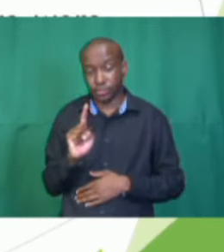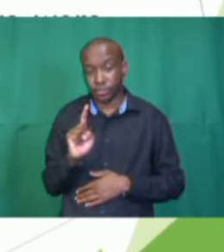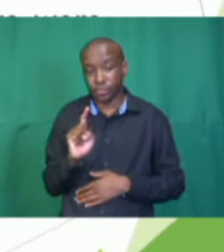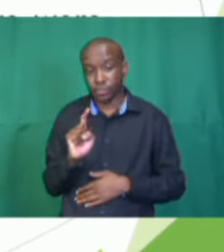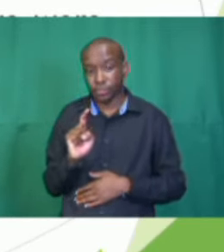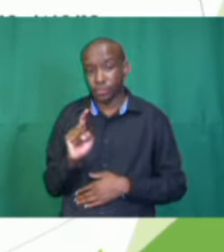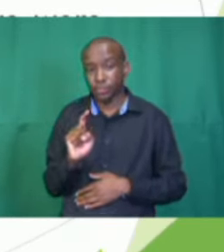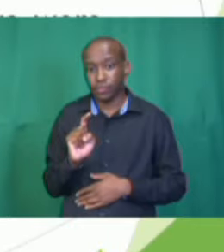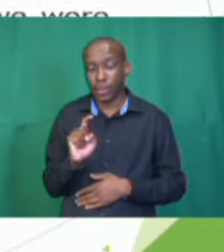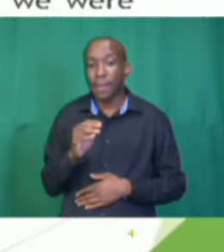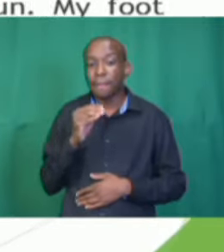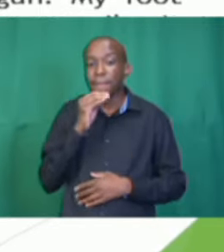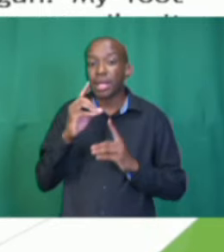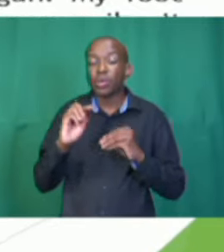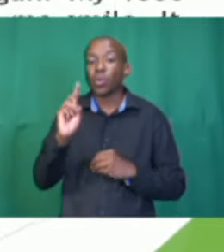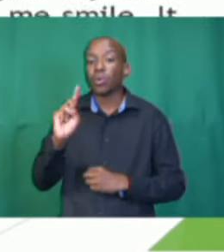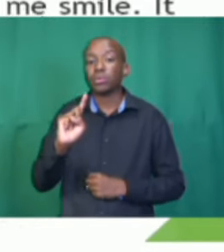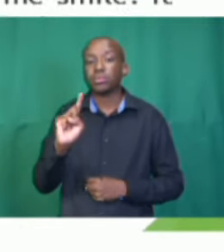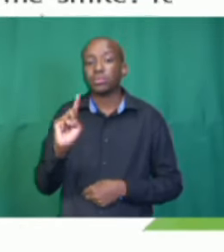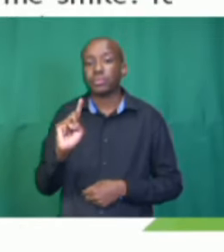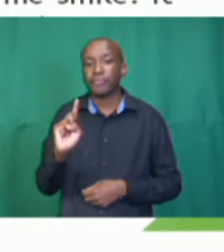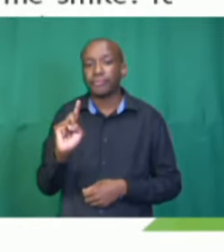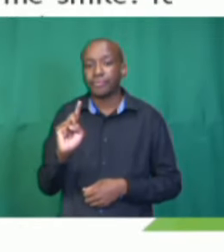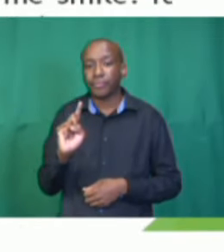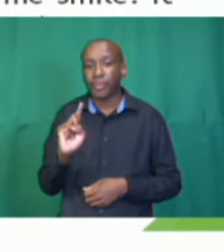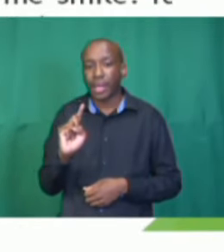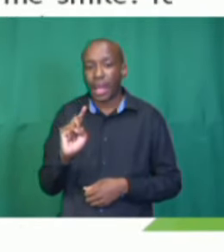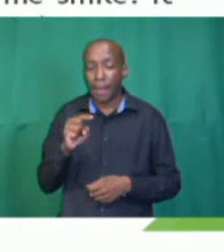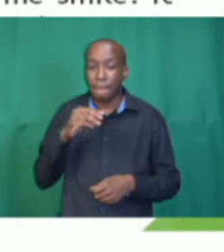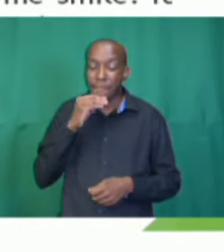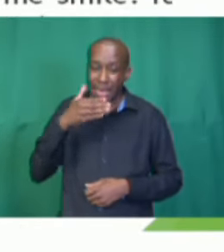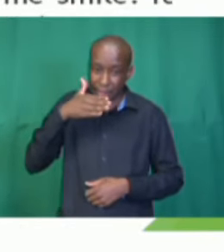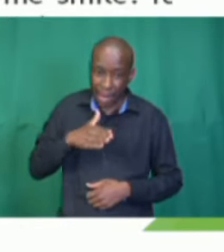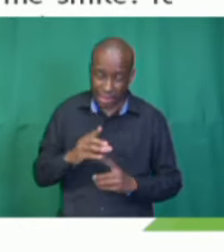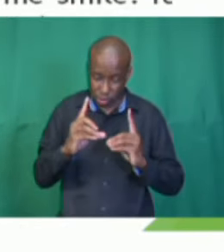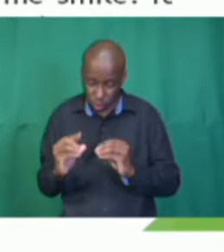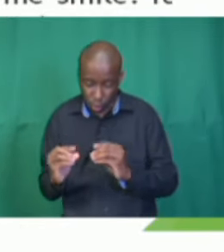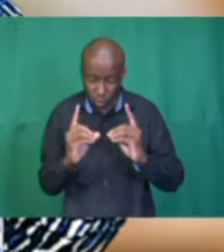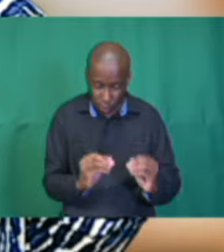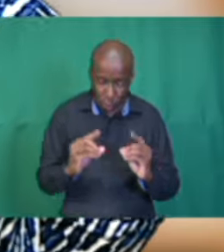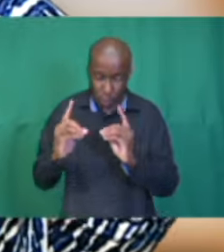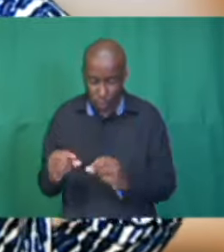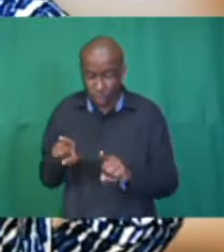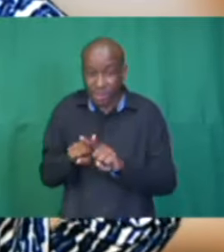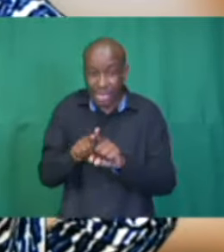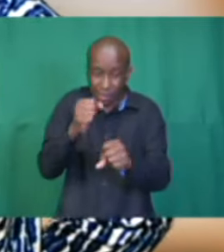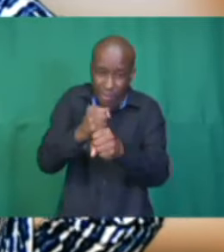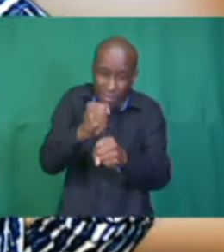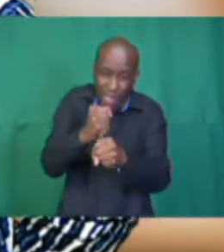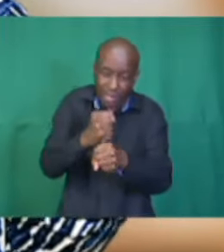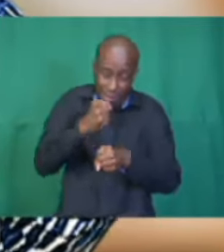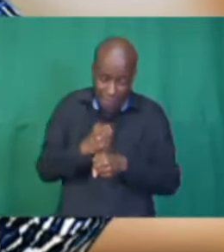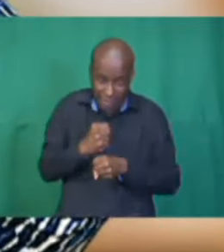are going to do here. So it is going to be a bit more practical, because I am going to analyze the